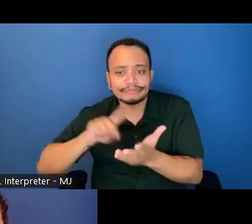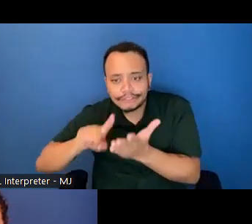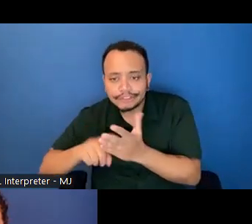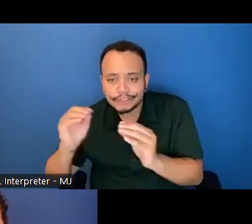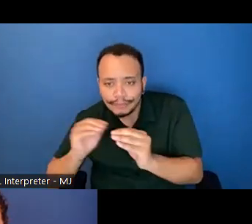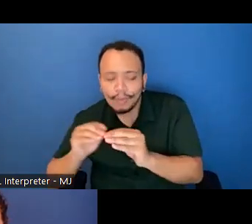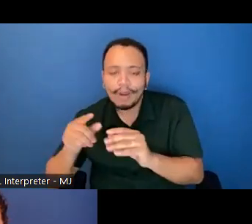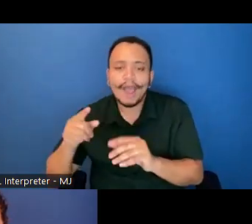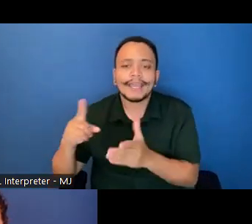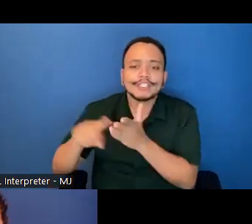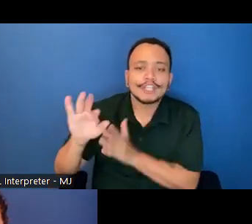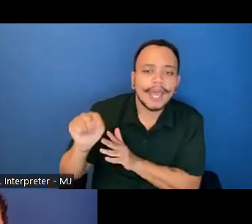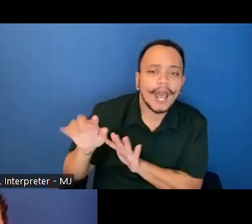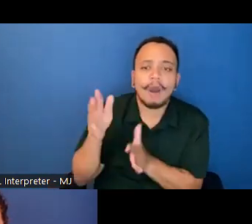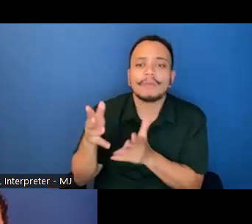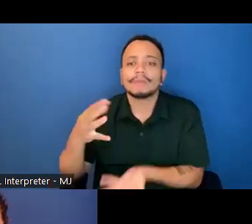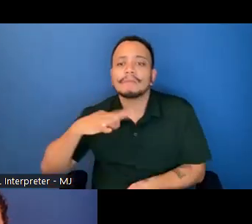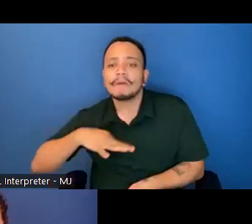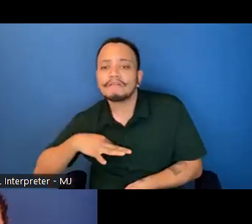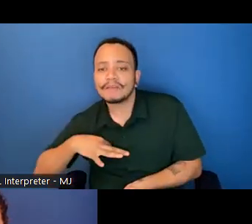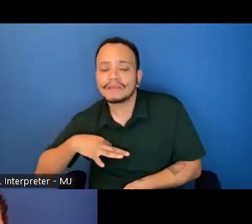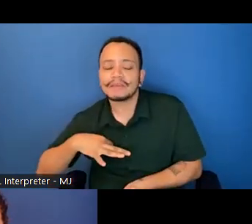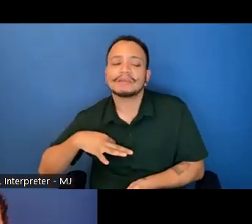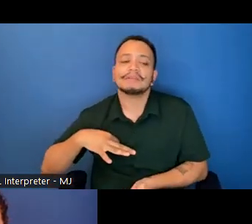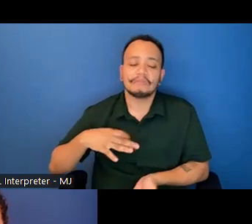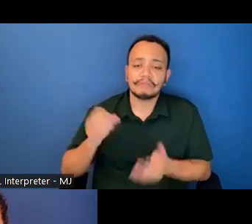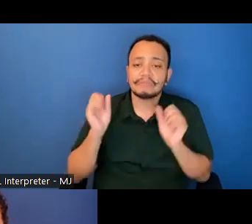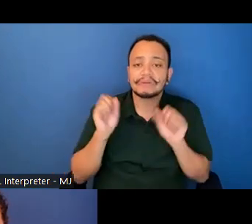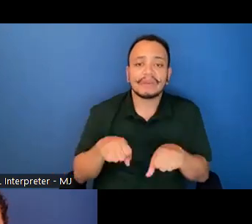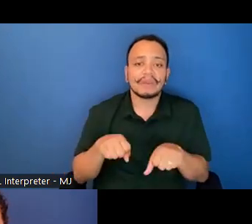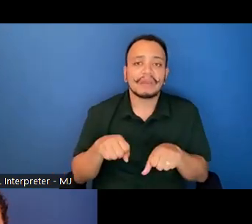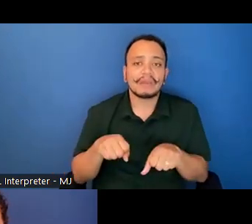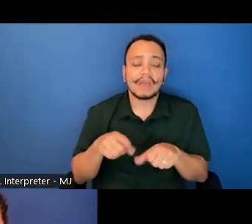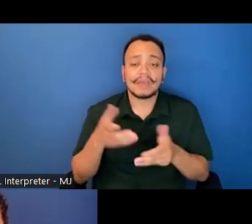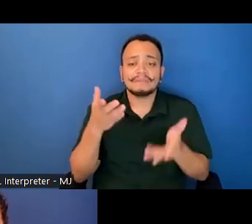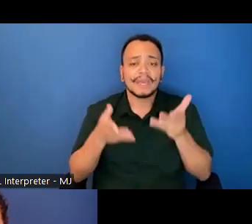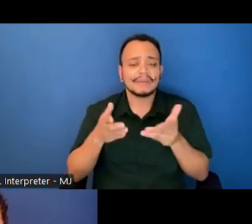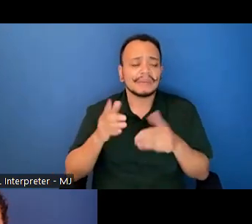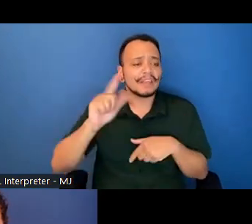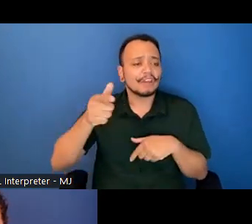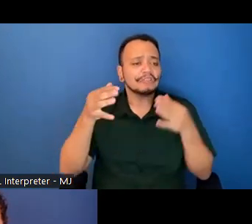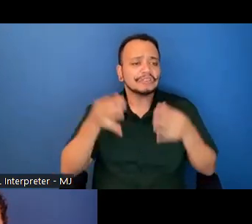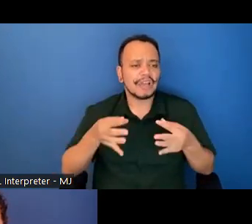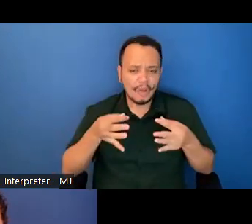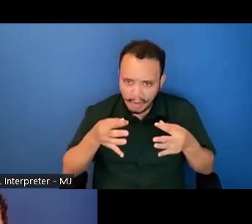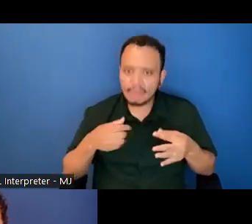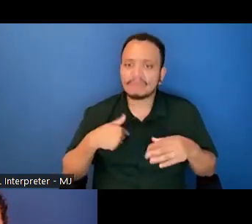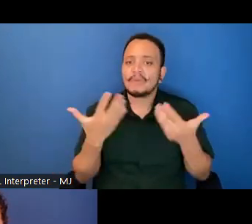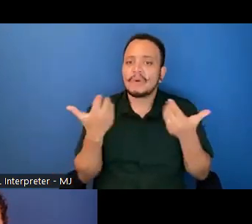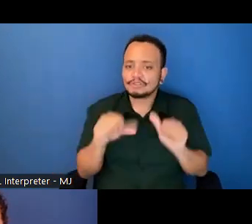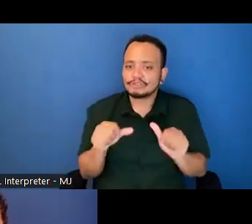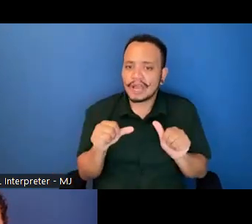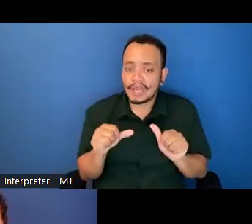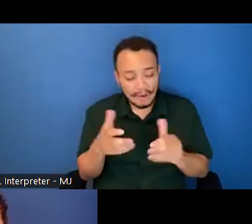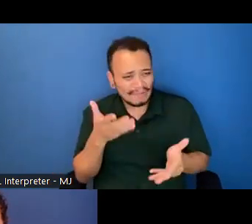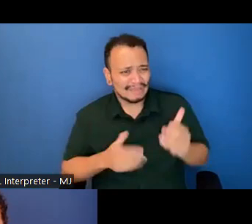a lot. And you can check it out and you may decide like, yes, this is absolutely not for